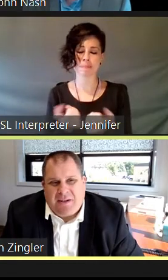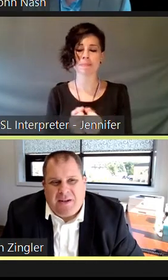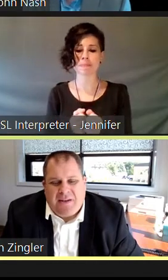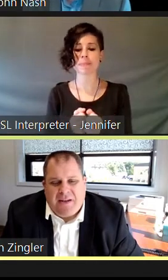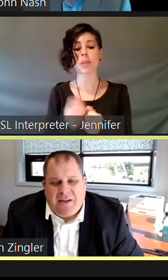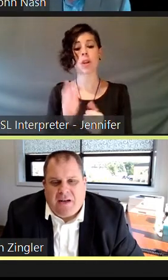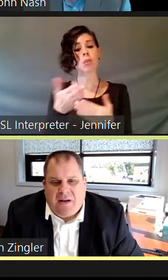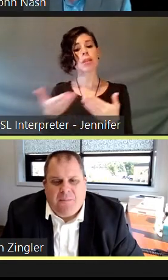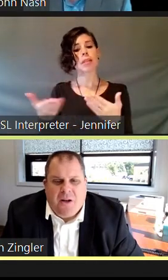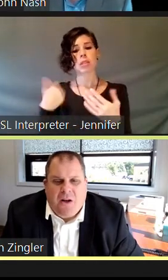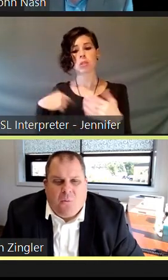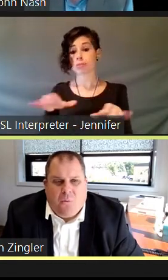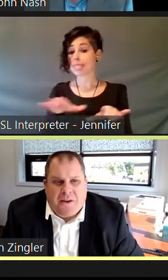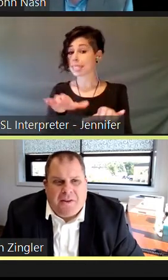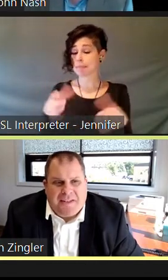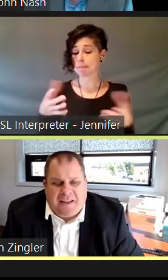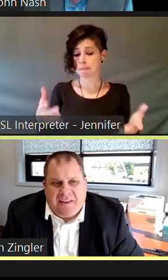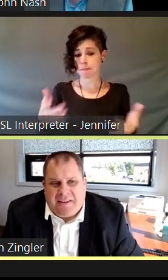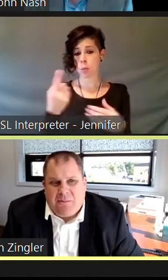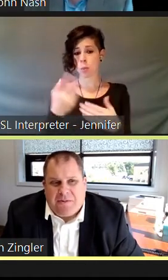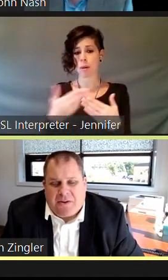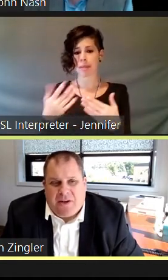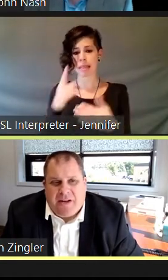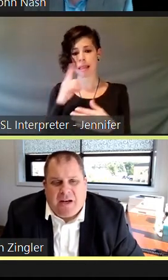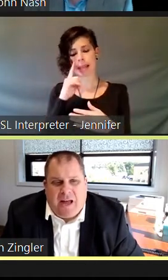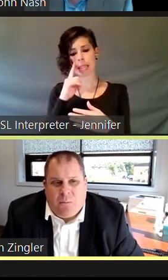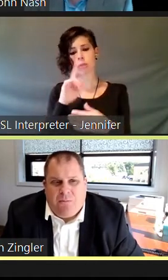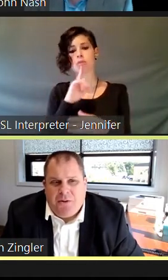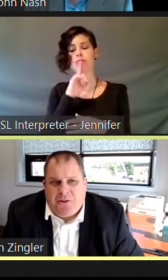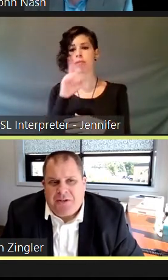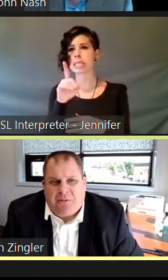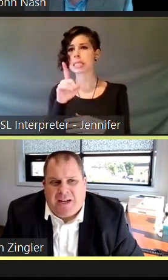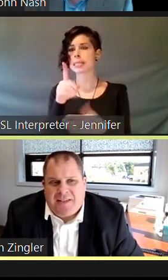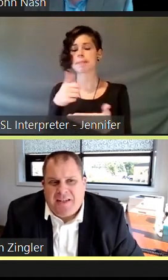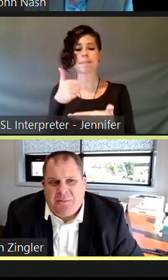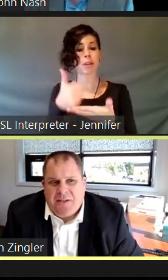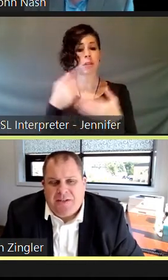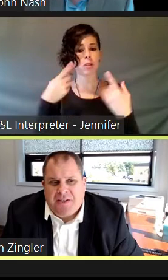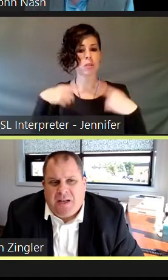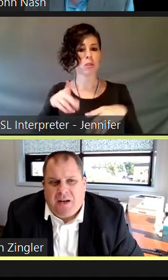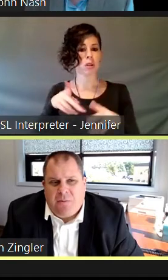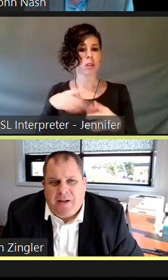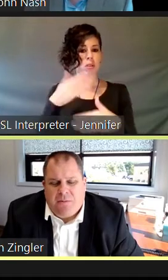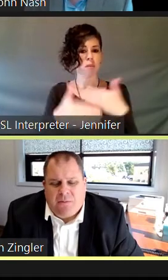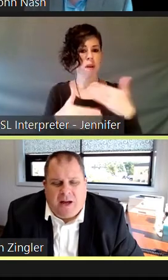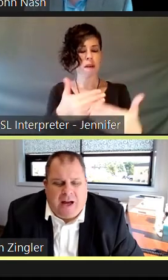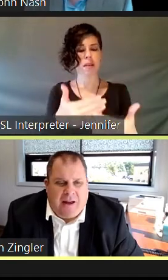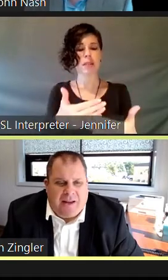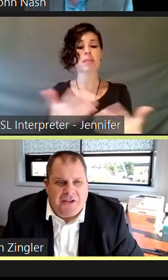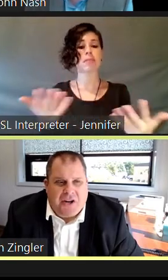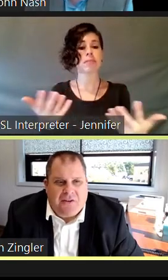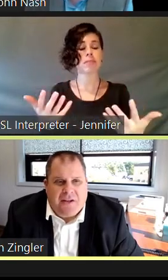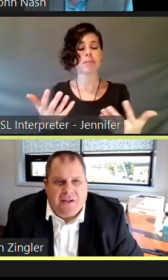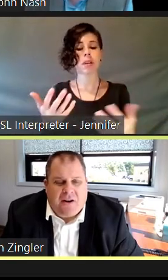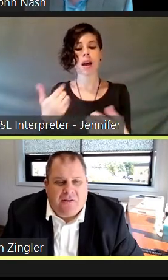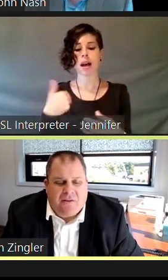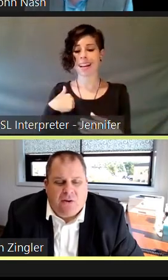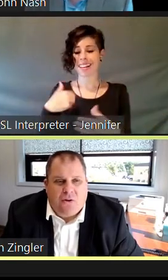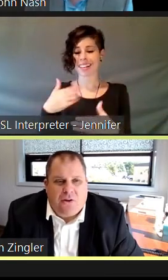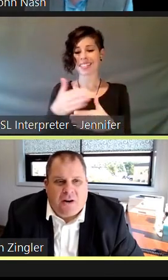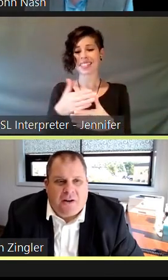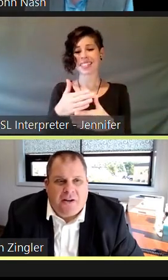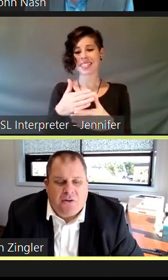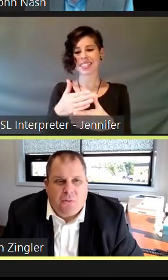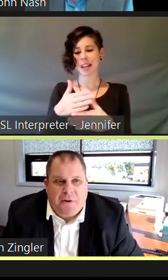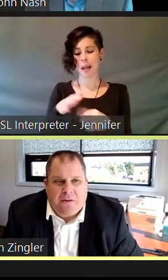things that we did. One of the things I think that was very helpful during this process was I chair our